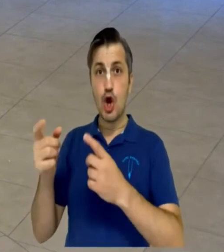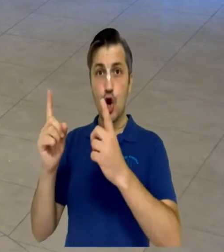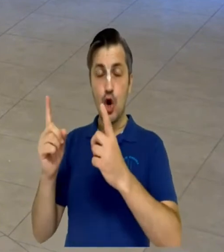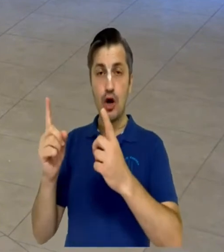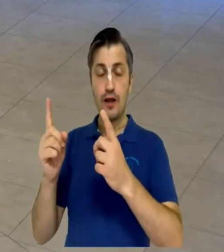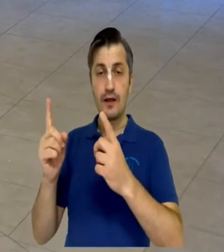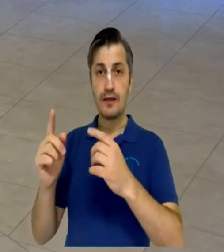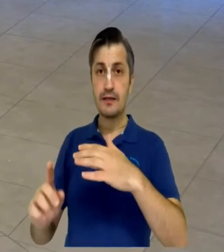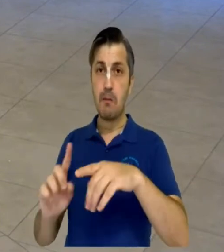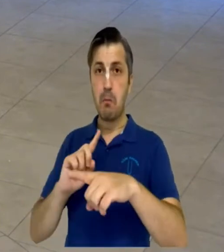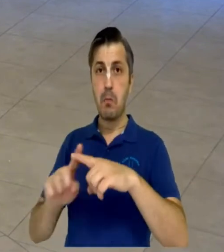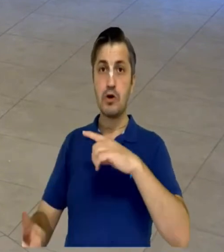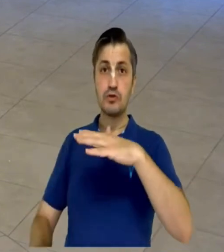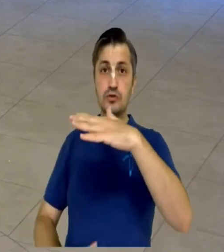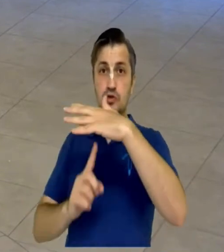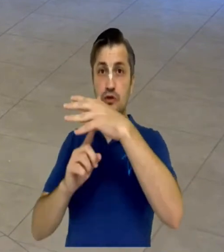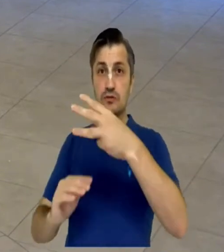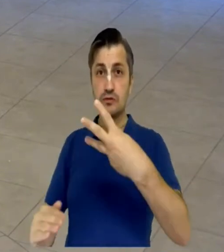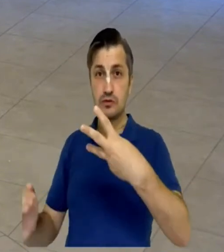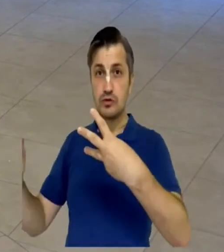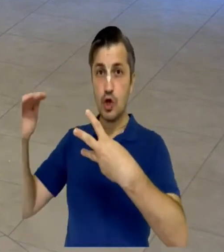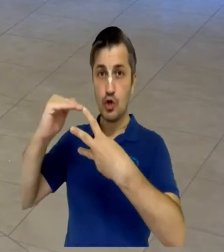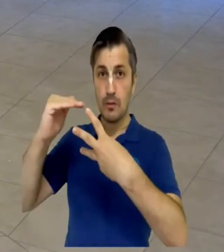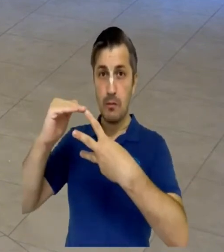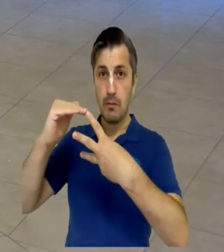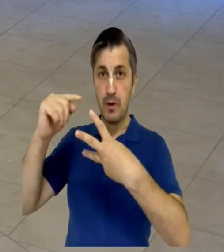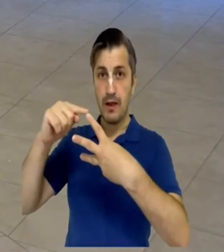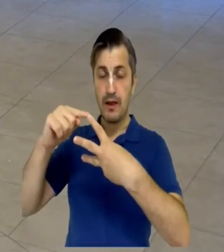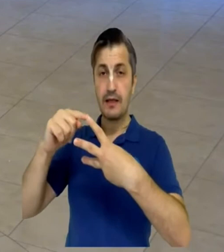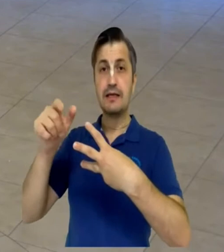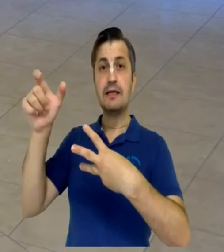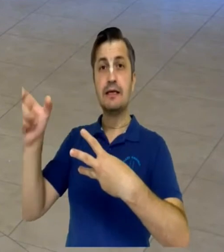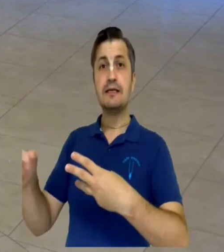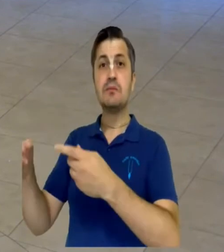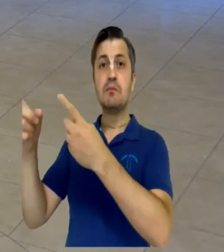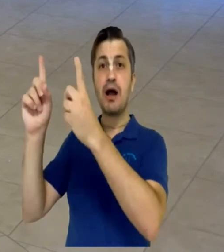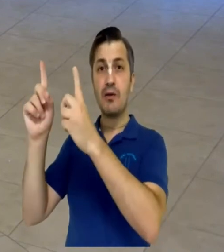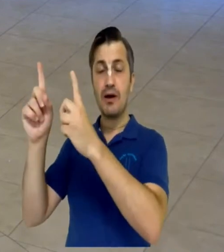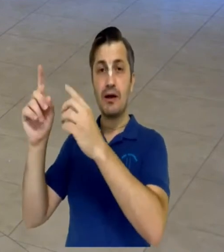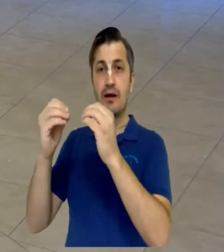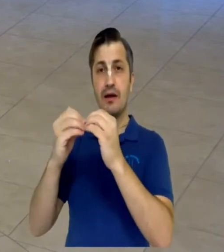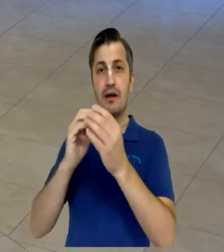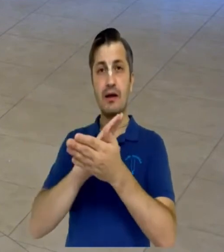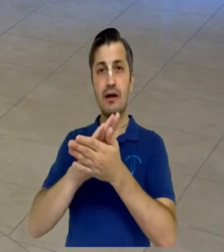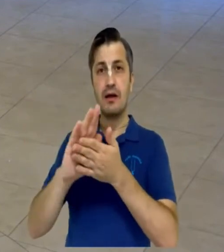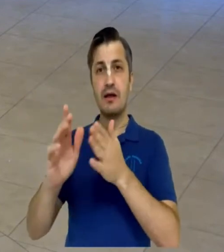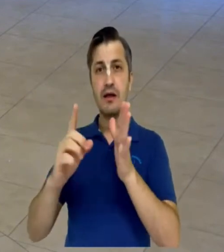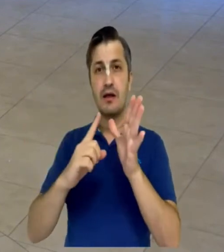of the Lord, or the absolute truth, and his Bhagavan feature, in as a